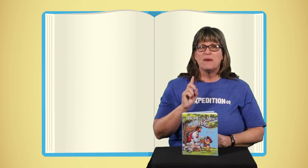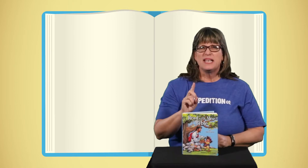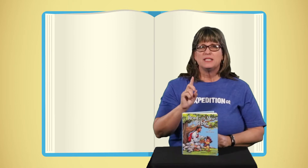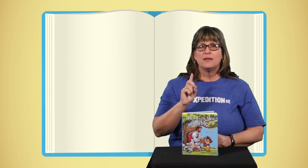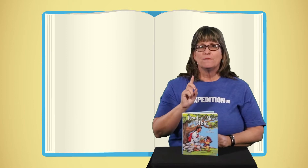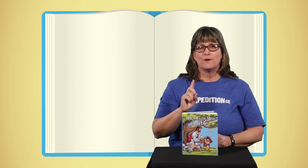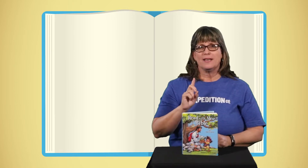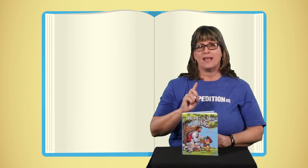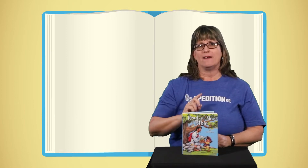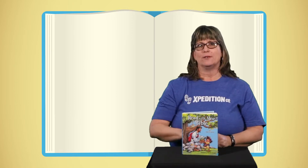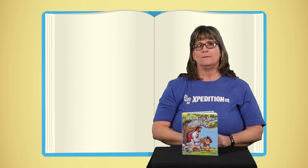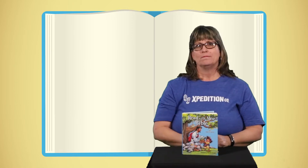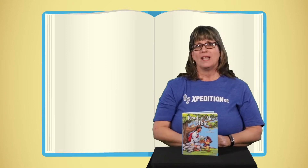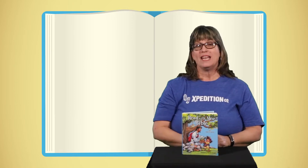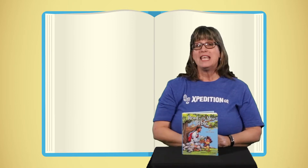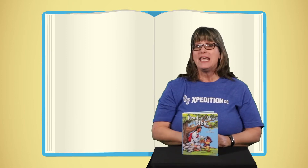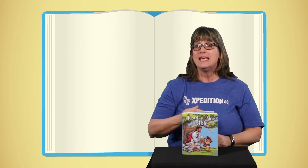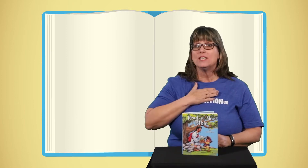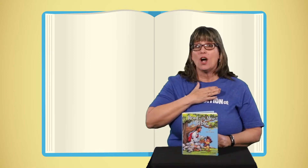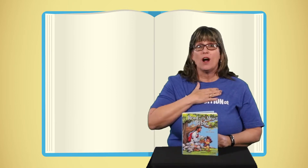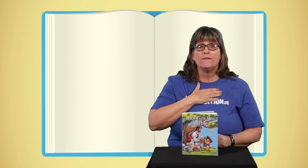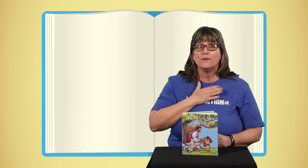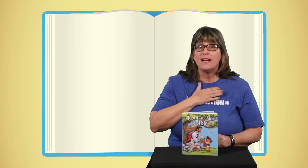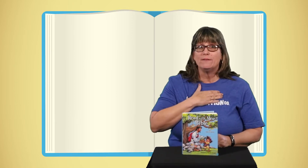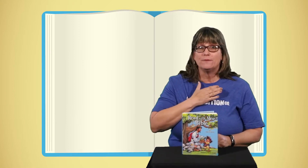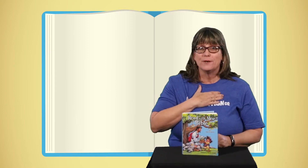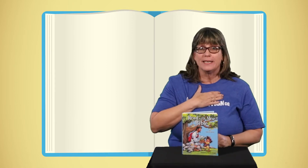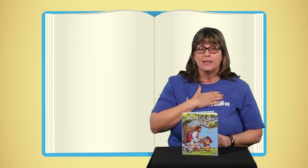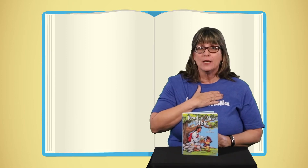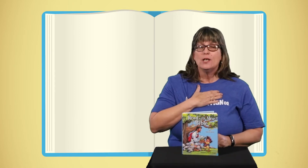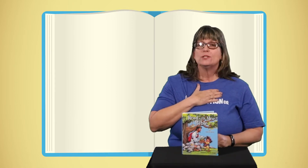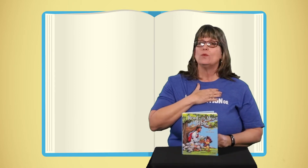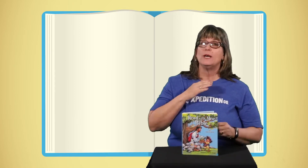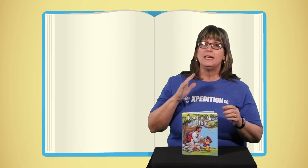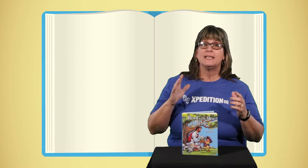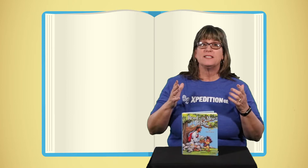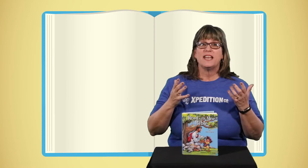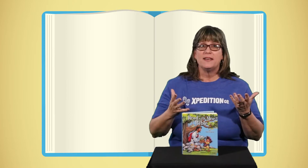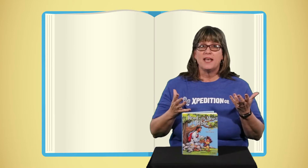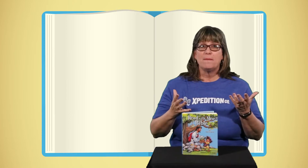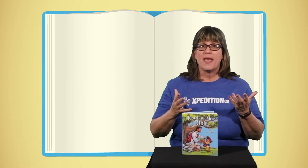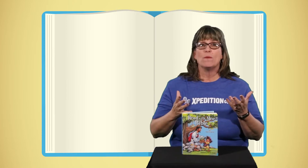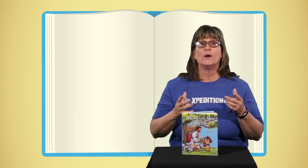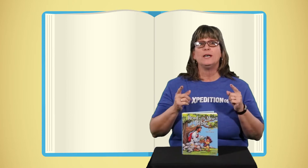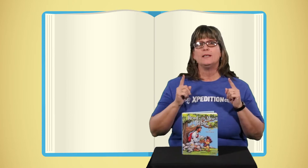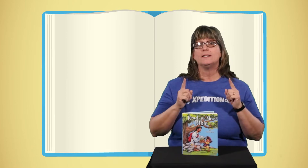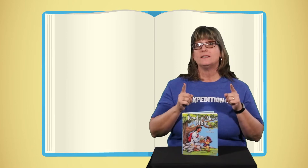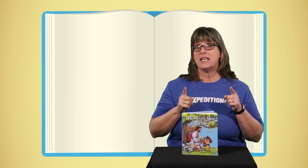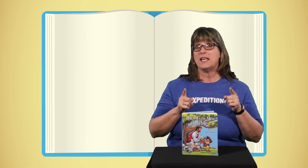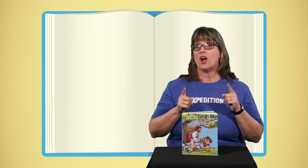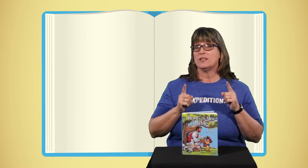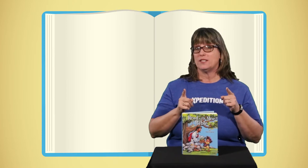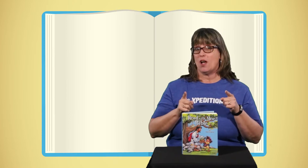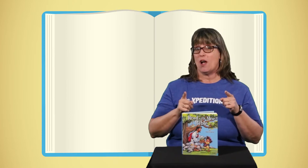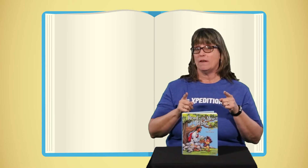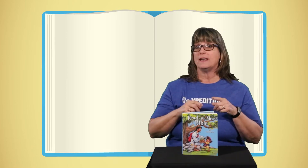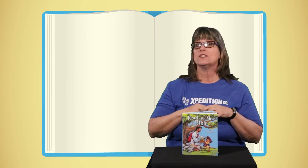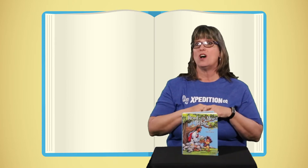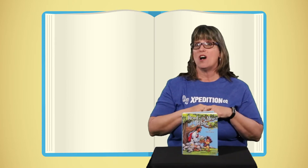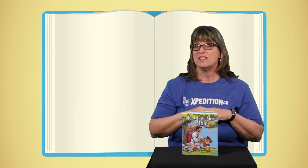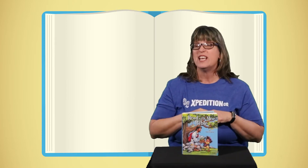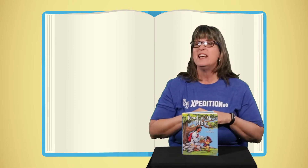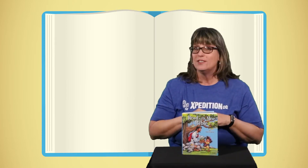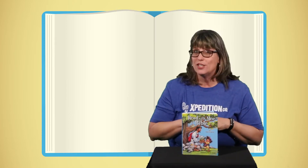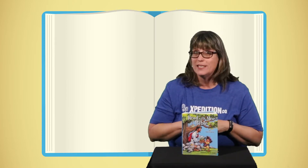the best friend ever, and he is our forever friend. So we're gonna stand up and we're gonna sing our song